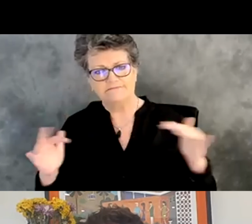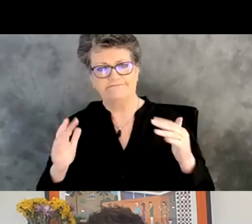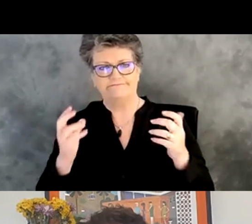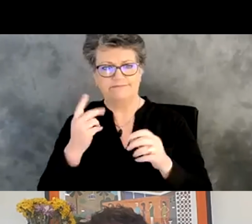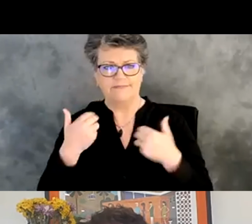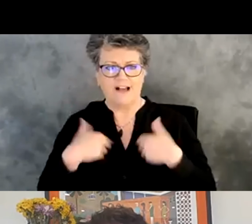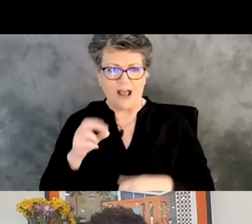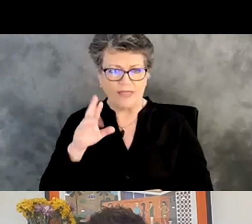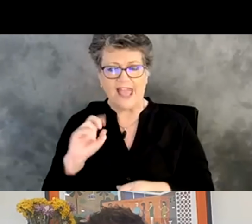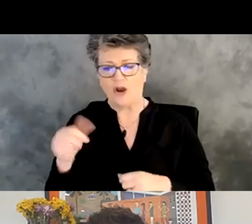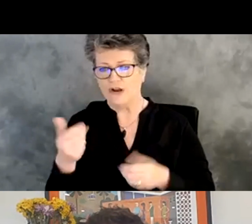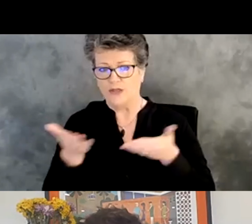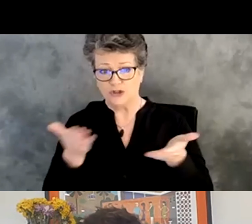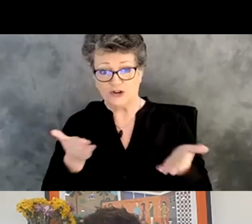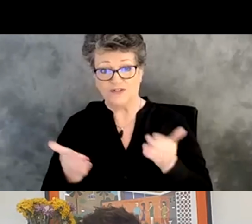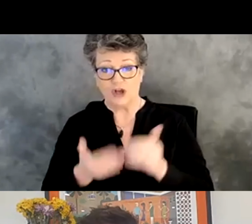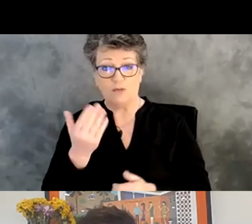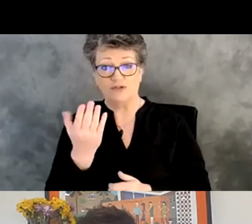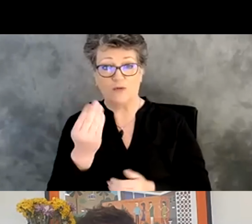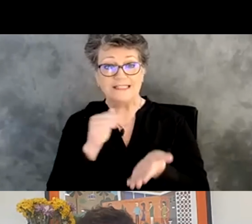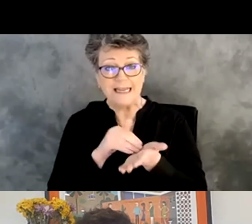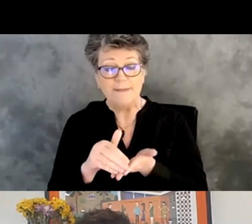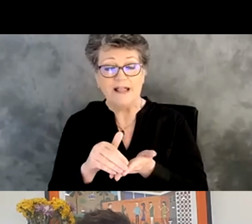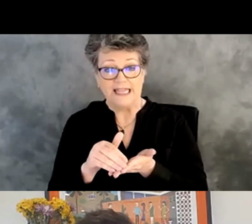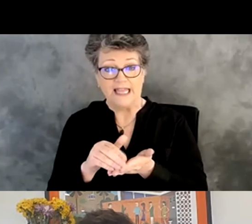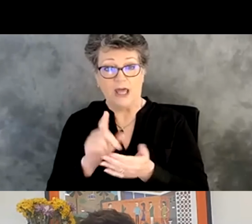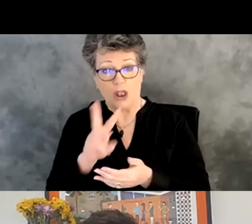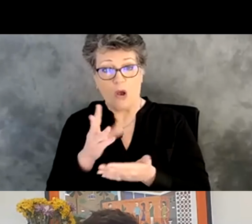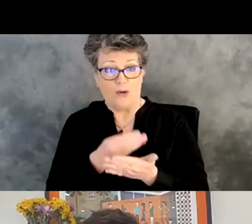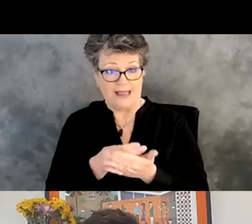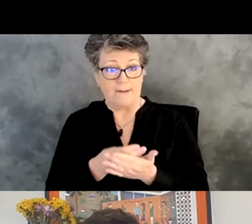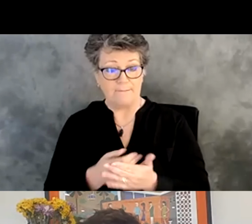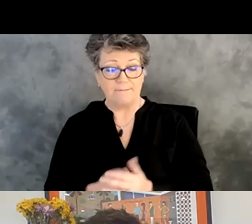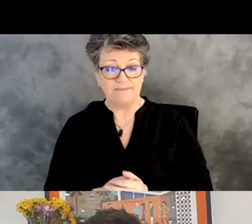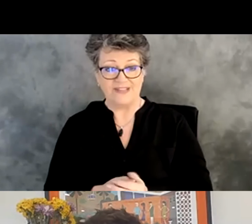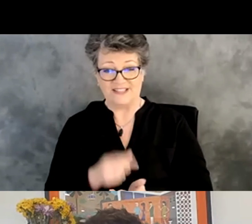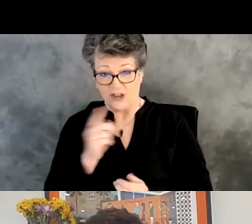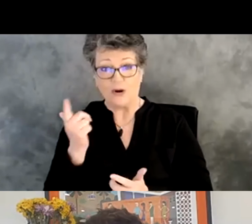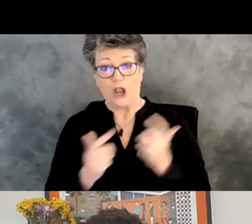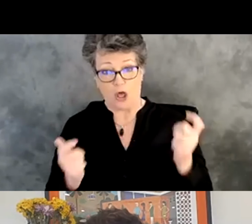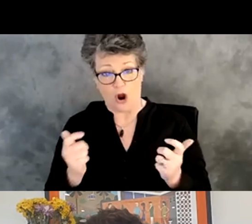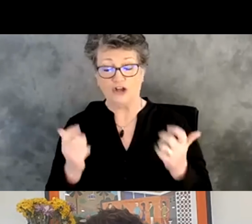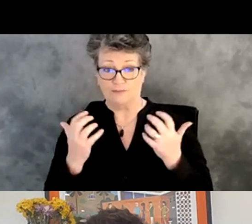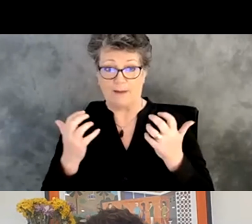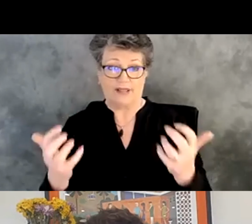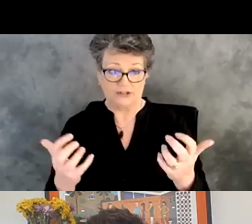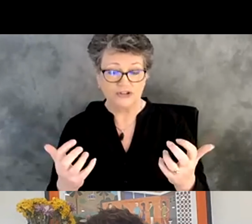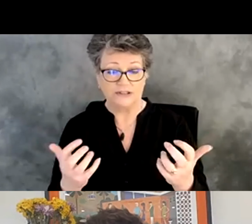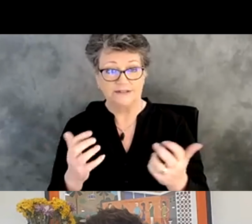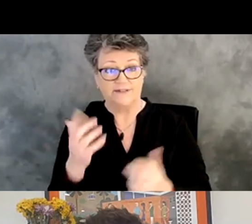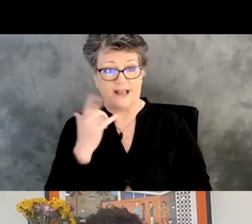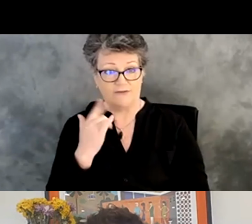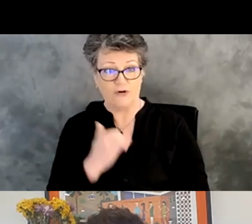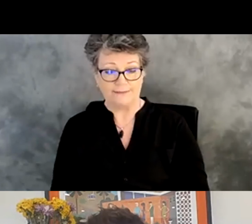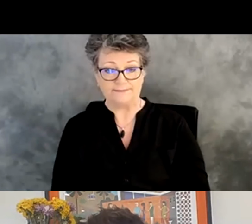other services to almost 14 million low-income Californians. That is a very large portion of California as